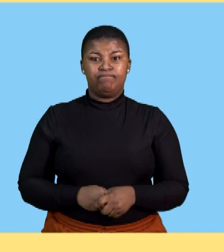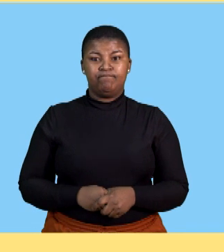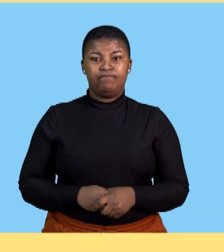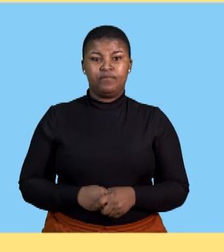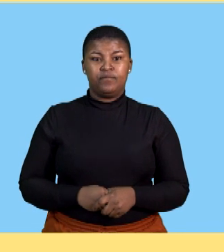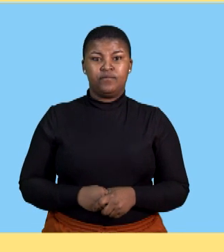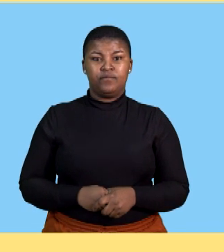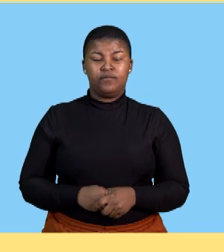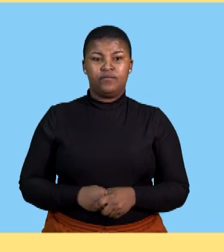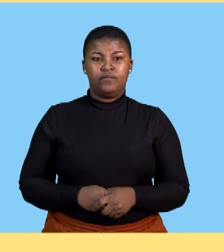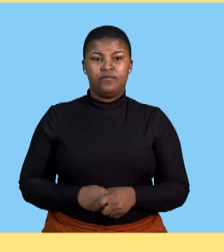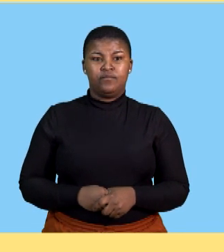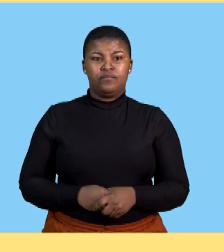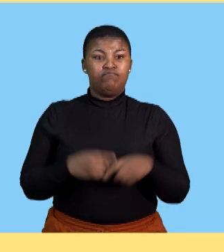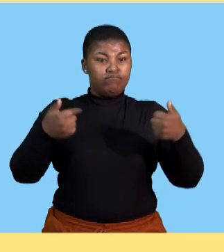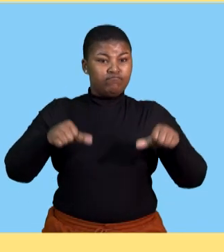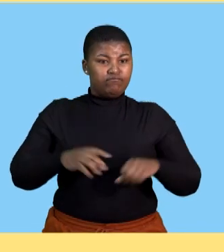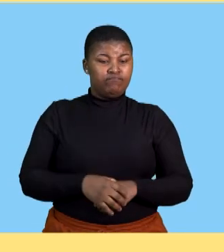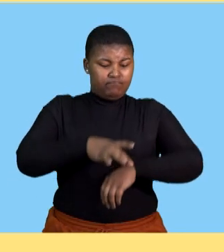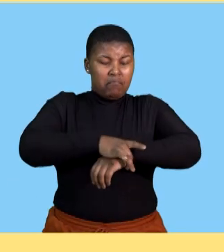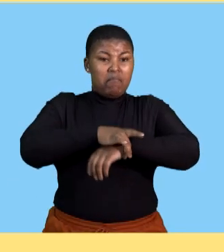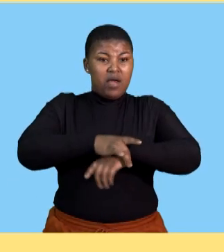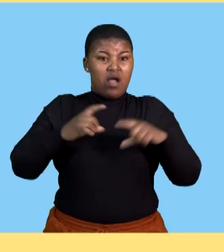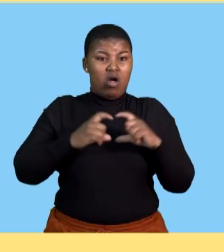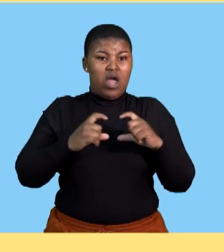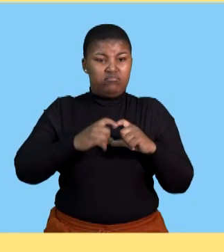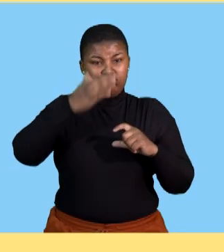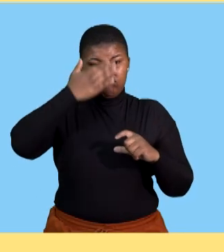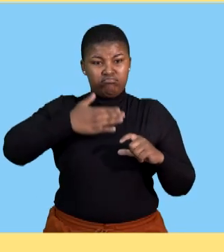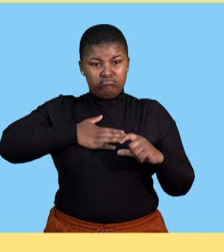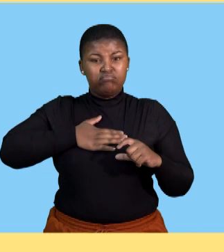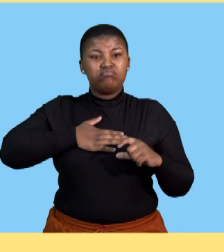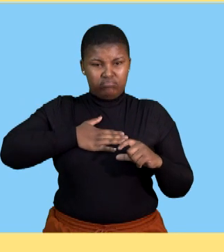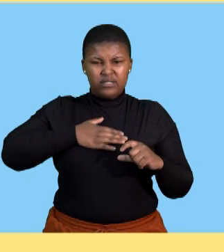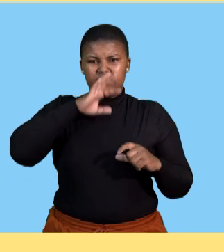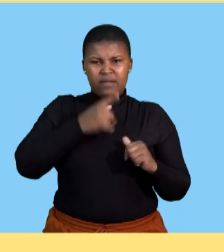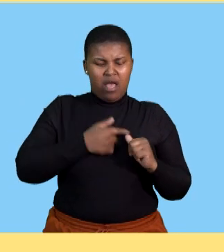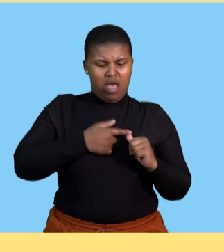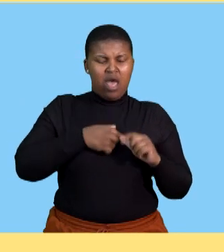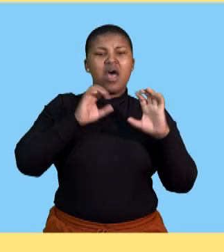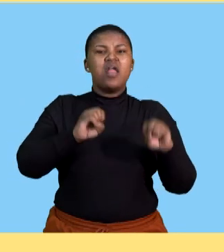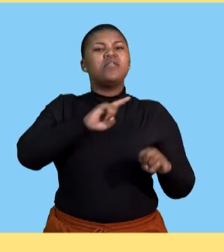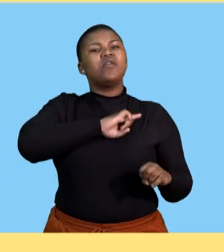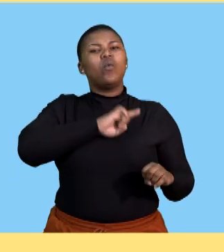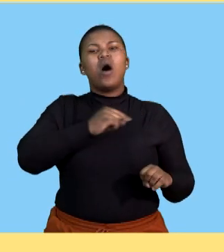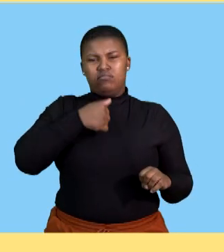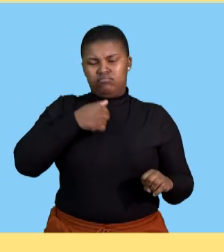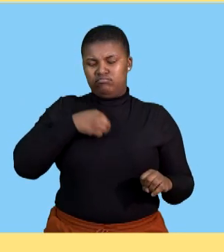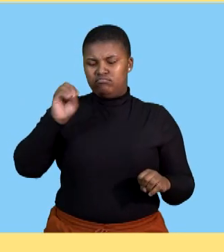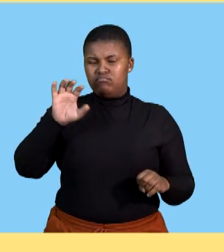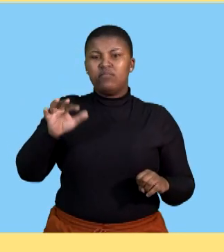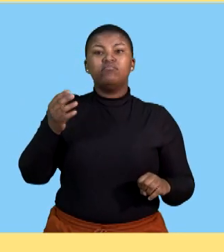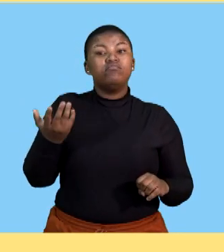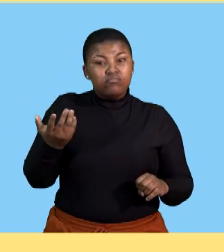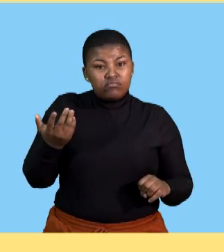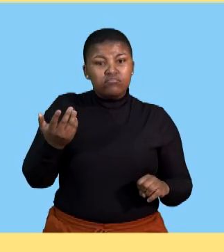I've recorded my pension fund. The next one is medical aid. I don't need to do any calculation on medical aid. I